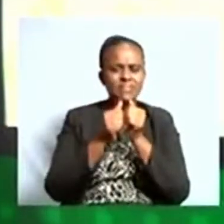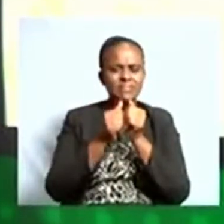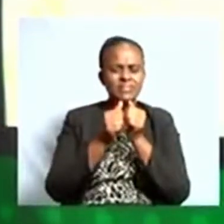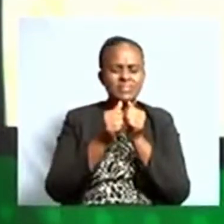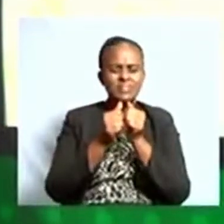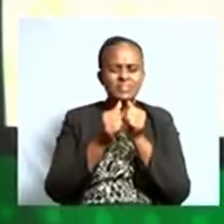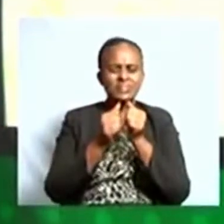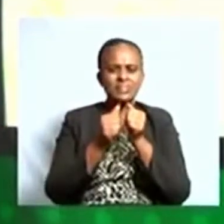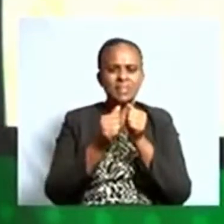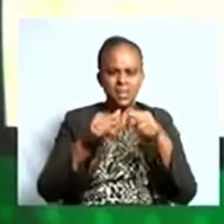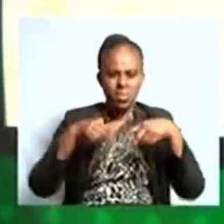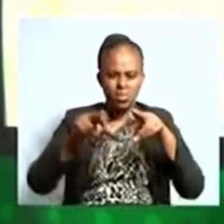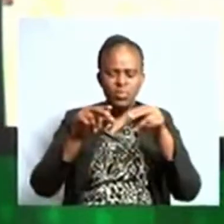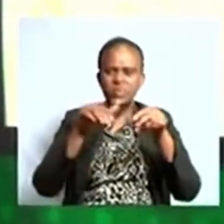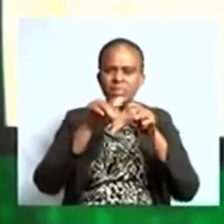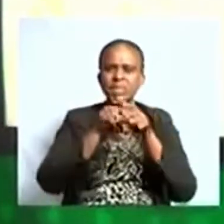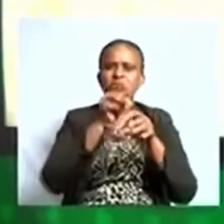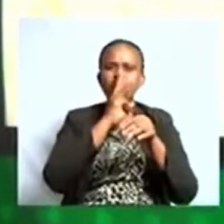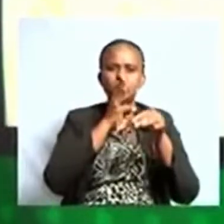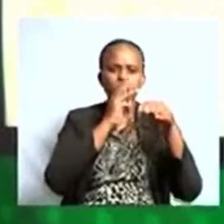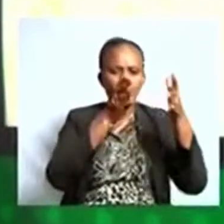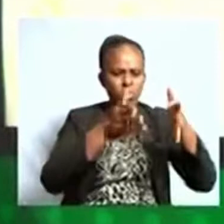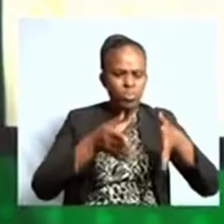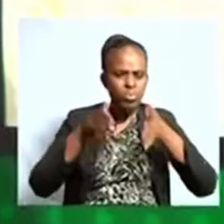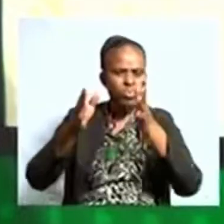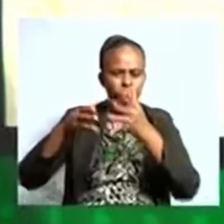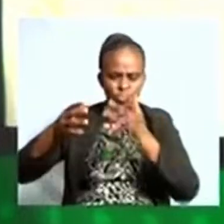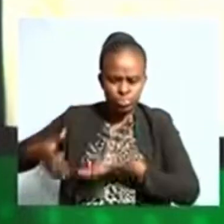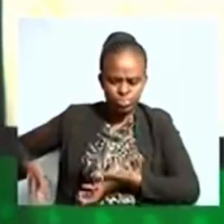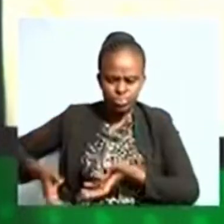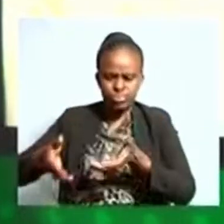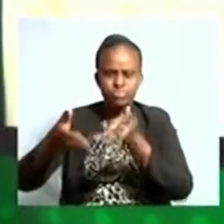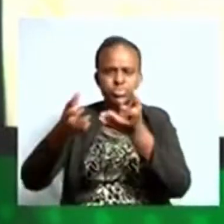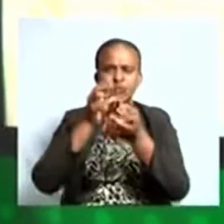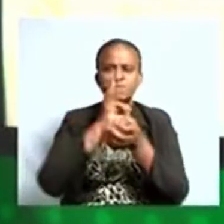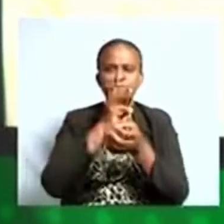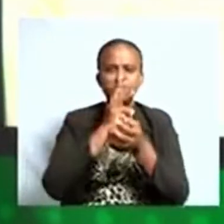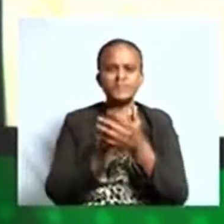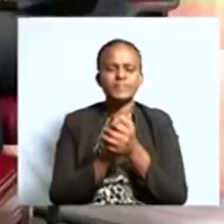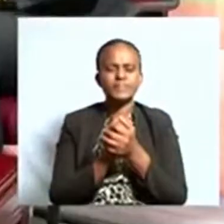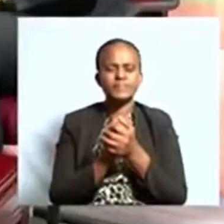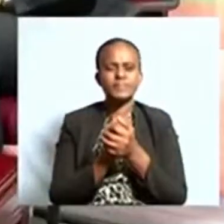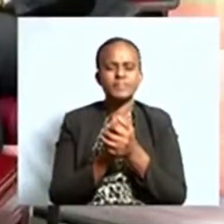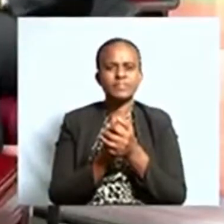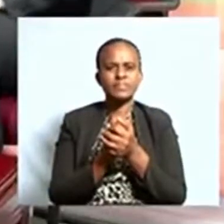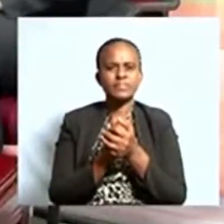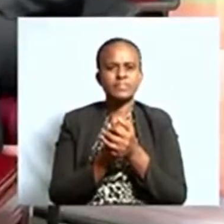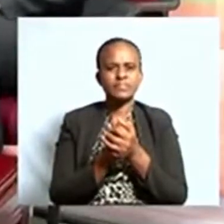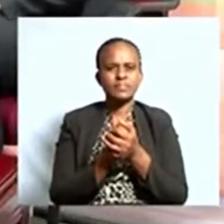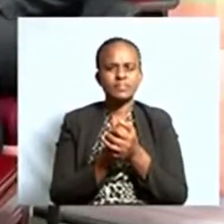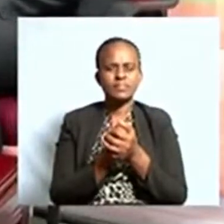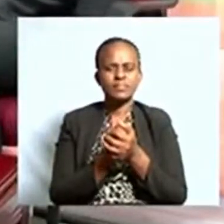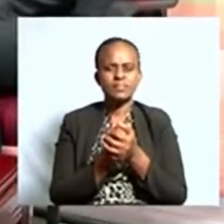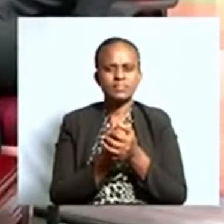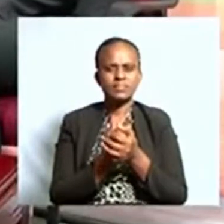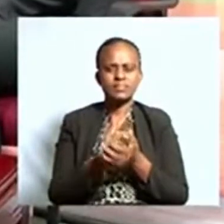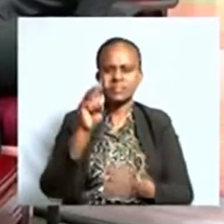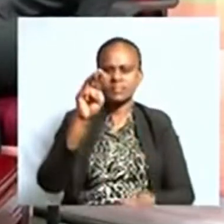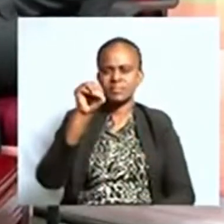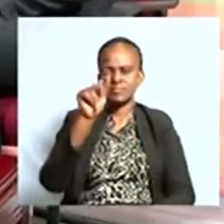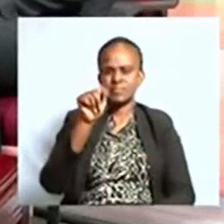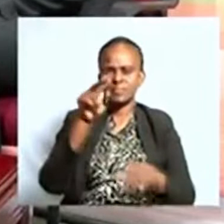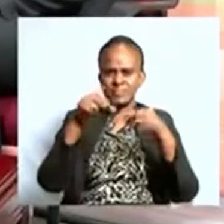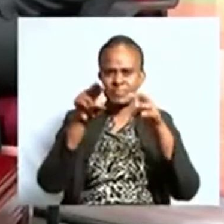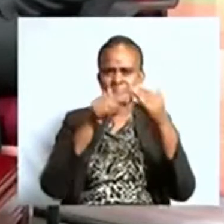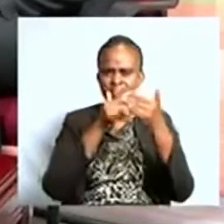been turned into drainages which were just carrying water during rain season. What about the Mutendere Road, more especially just at the market,